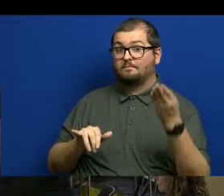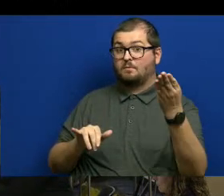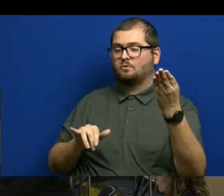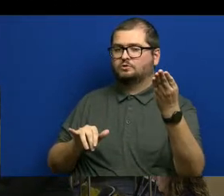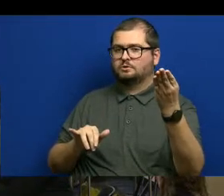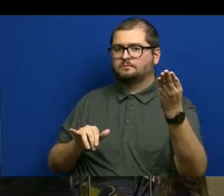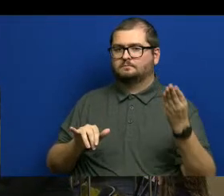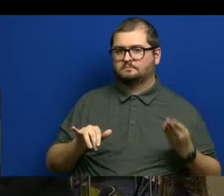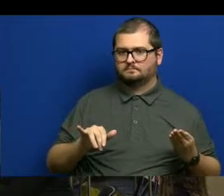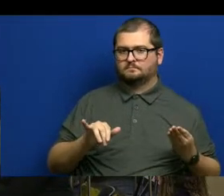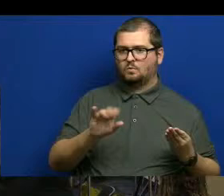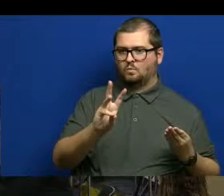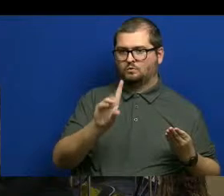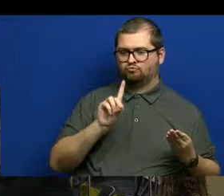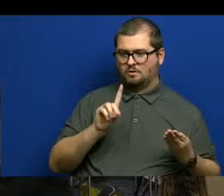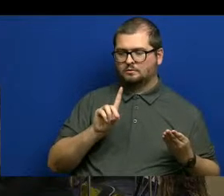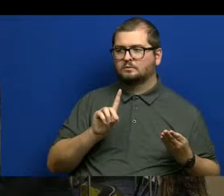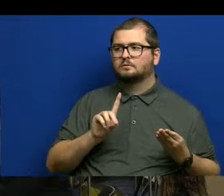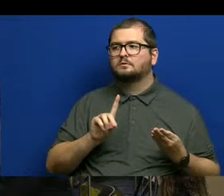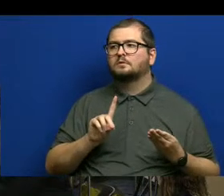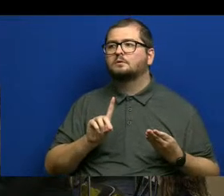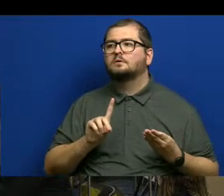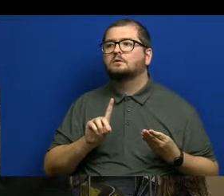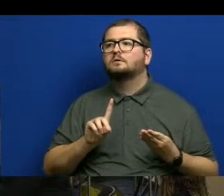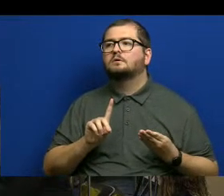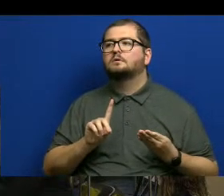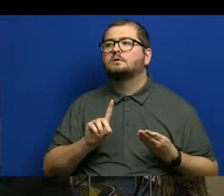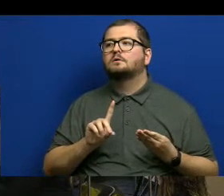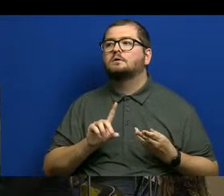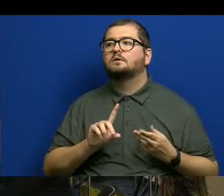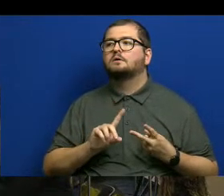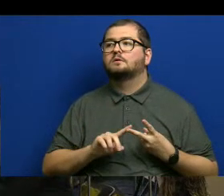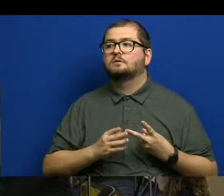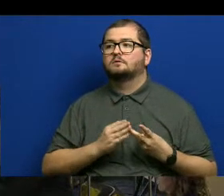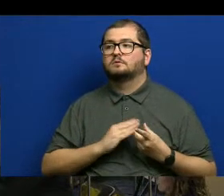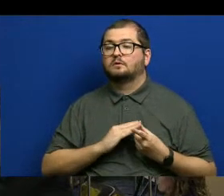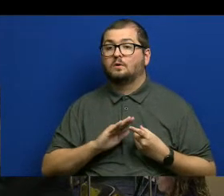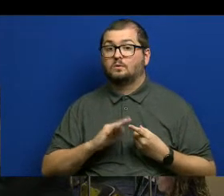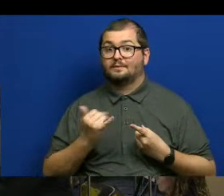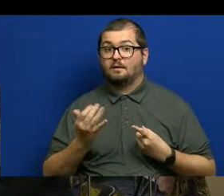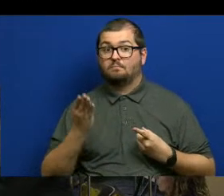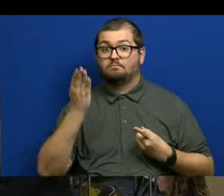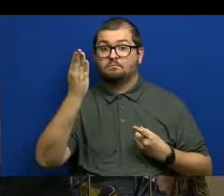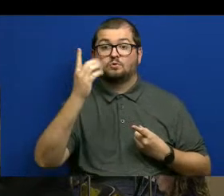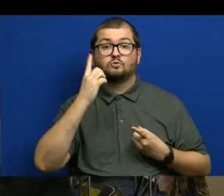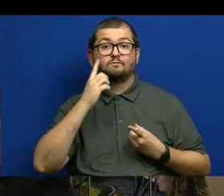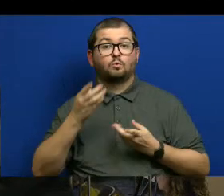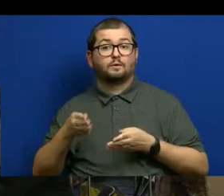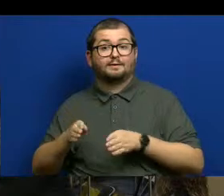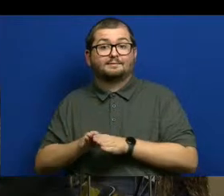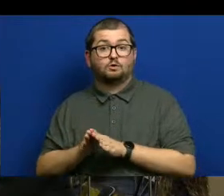withdrawn, and we have a motion to move into executive session